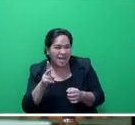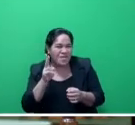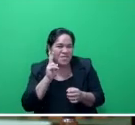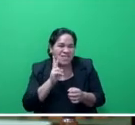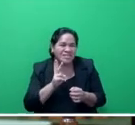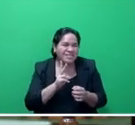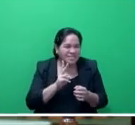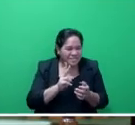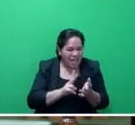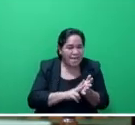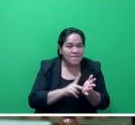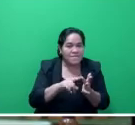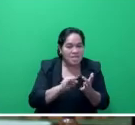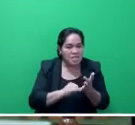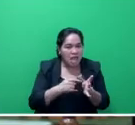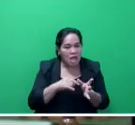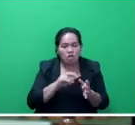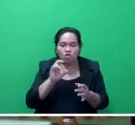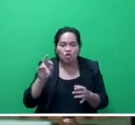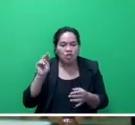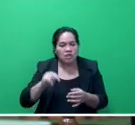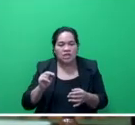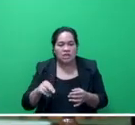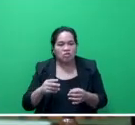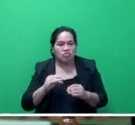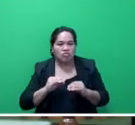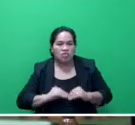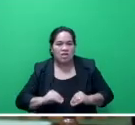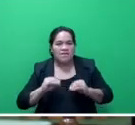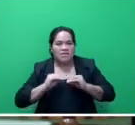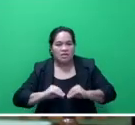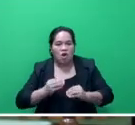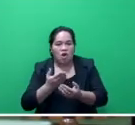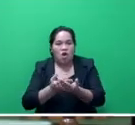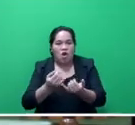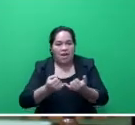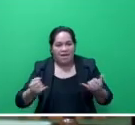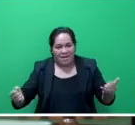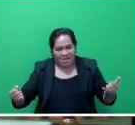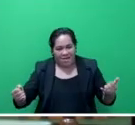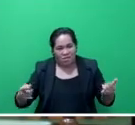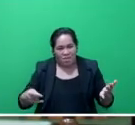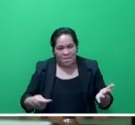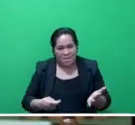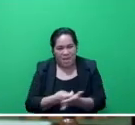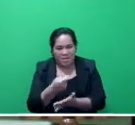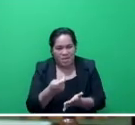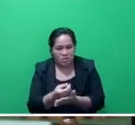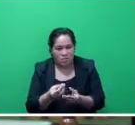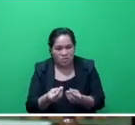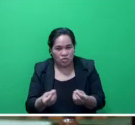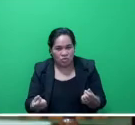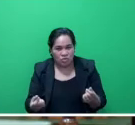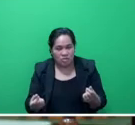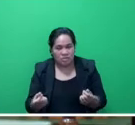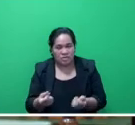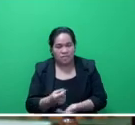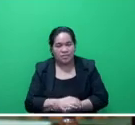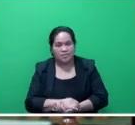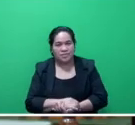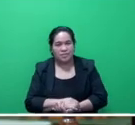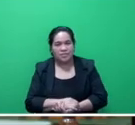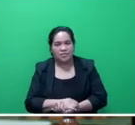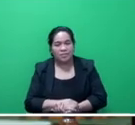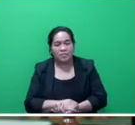VT Card will not be required to make any investment in any online platform or payment solutions to offer their products for sale online.